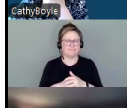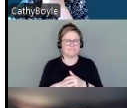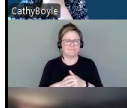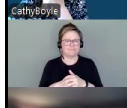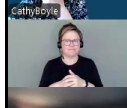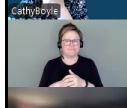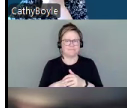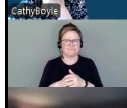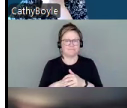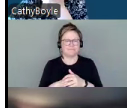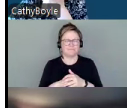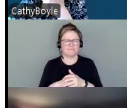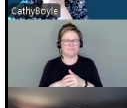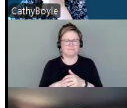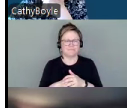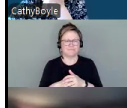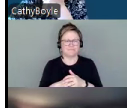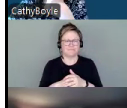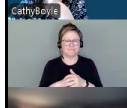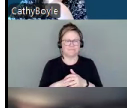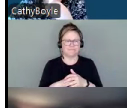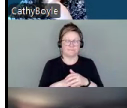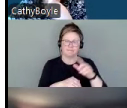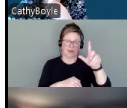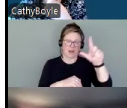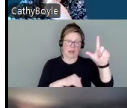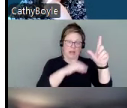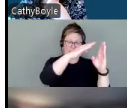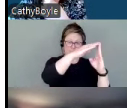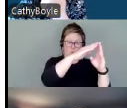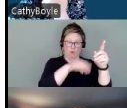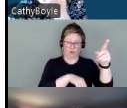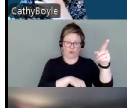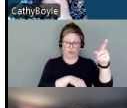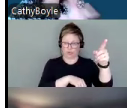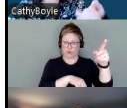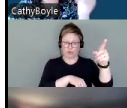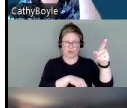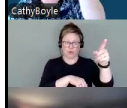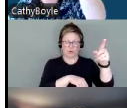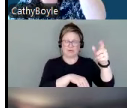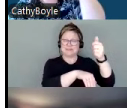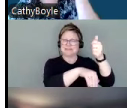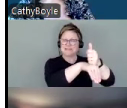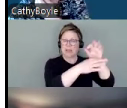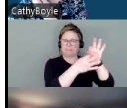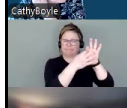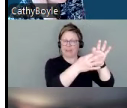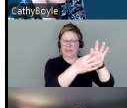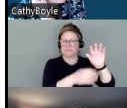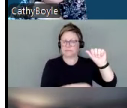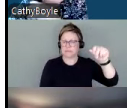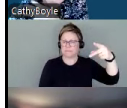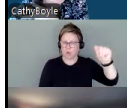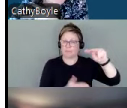And on our top left, we have the site-based subsidy, I'm sorry, the site-based units where the subsidy